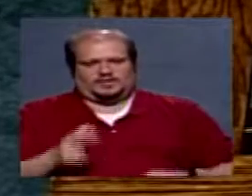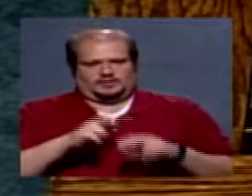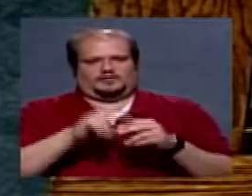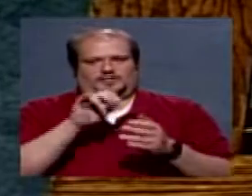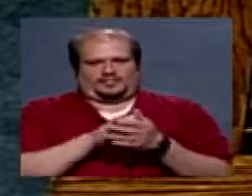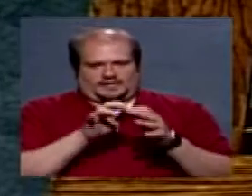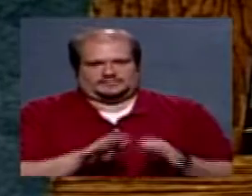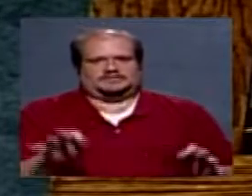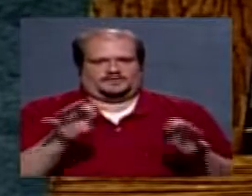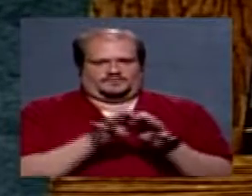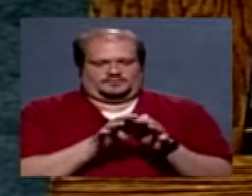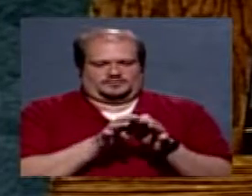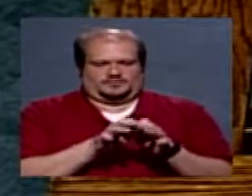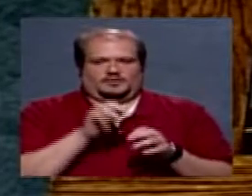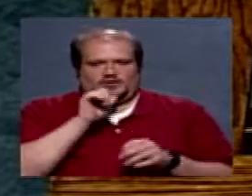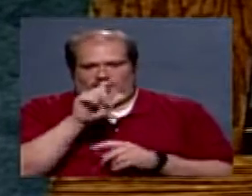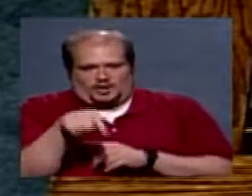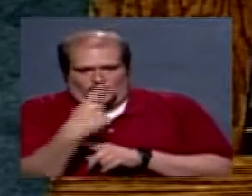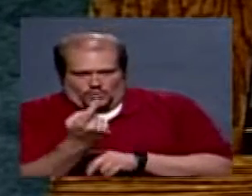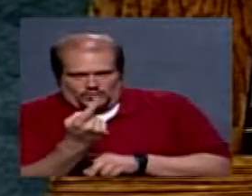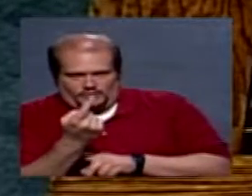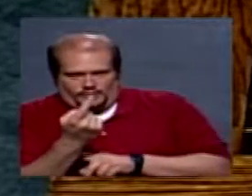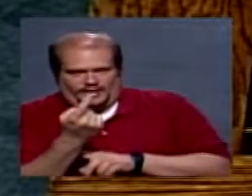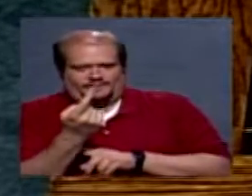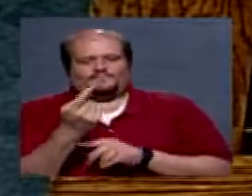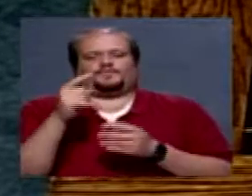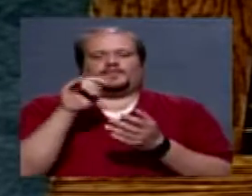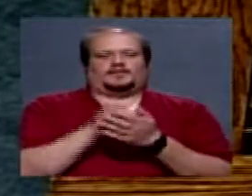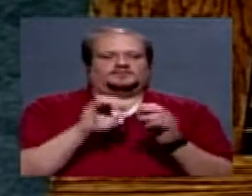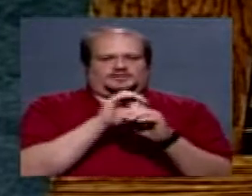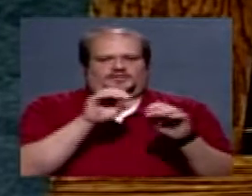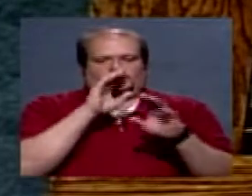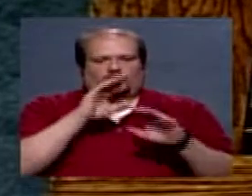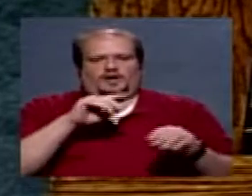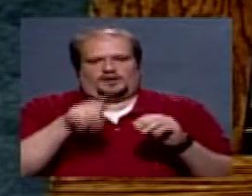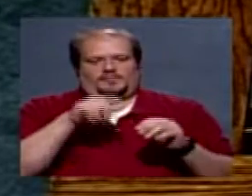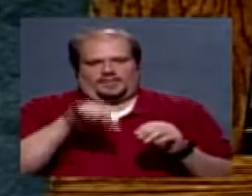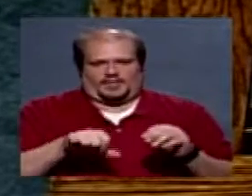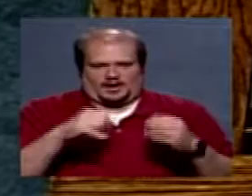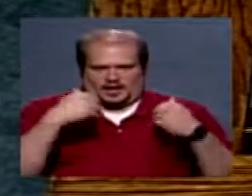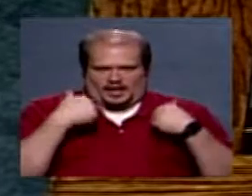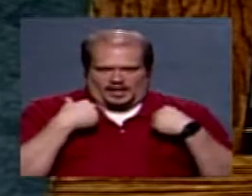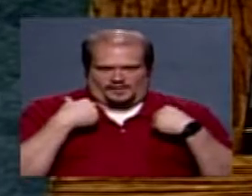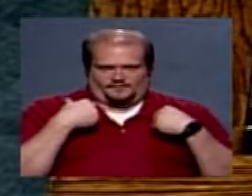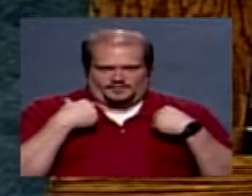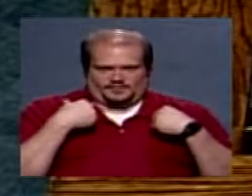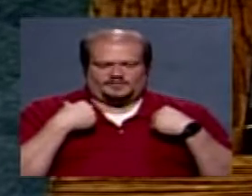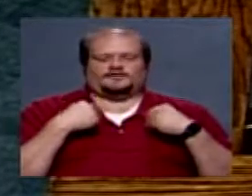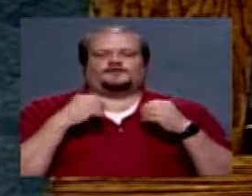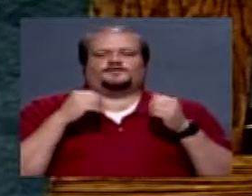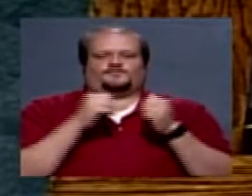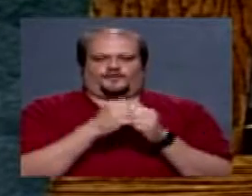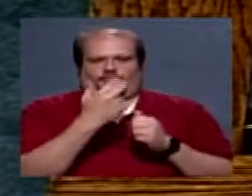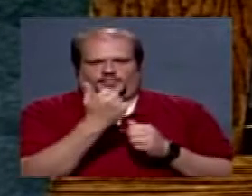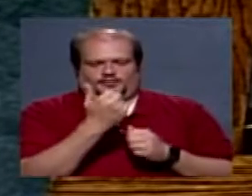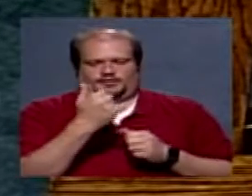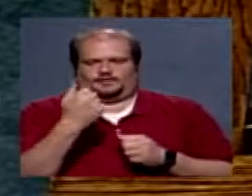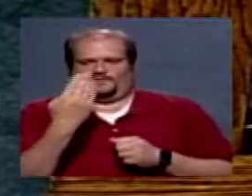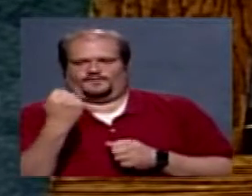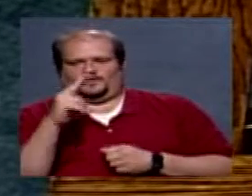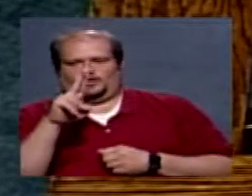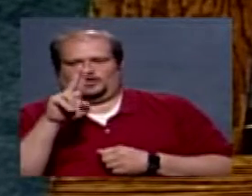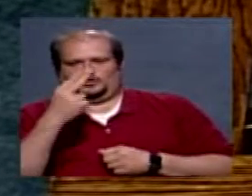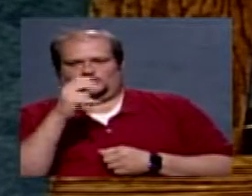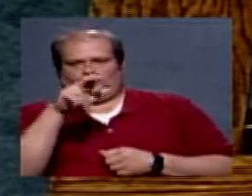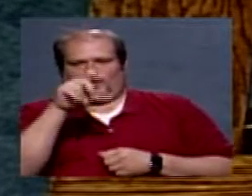that significantly. And not only, there is nothing quiet about having 10 to 13 U-Hauls coming